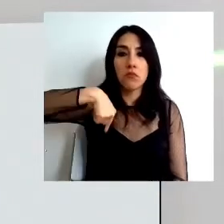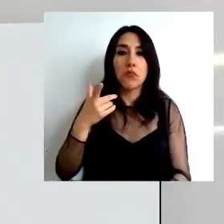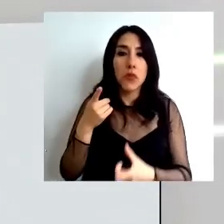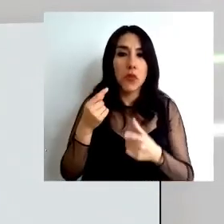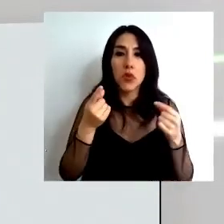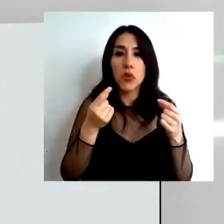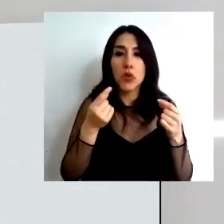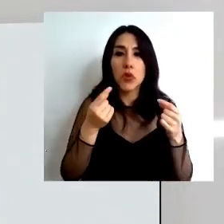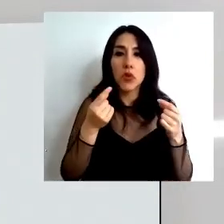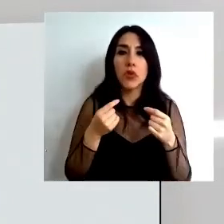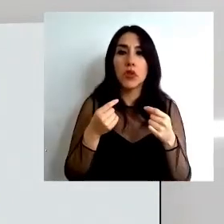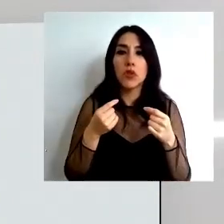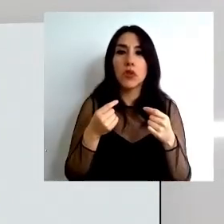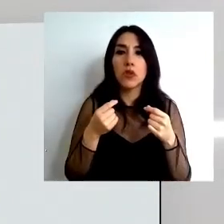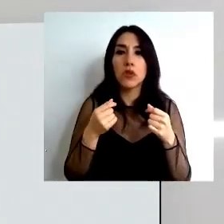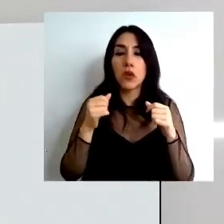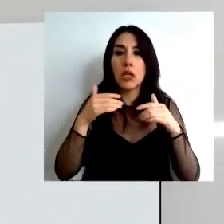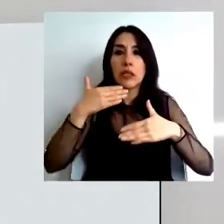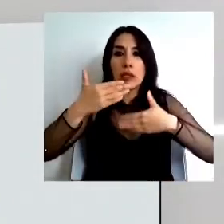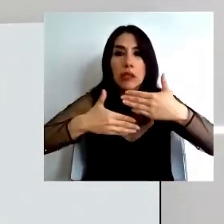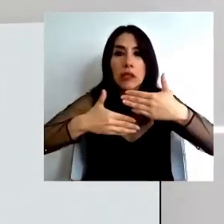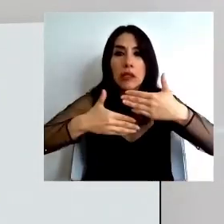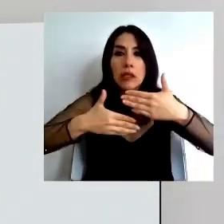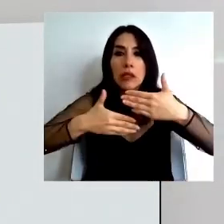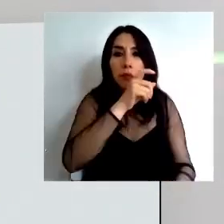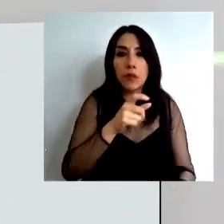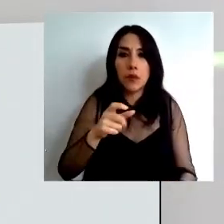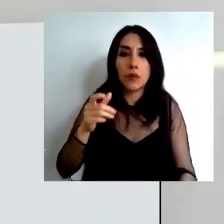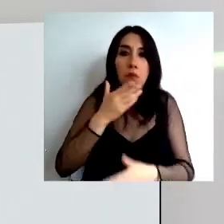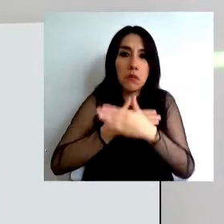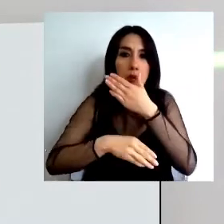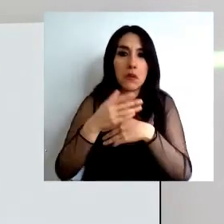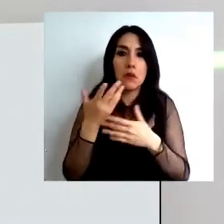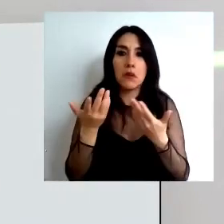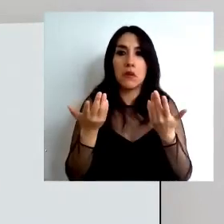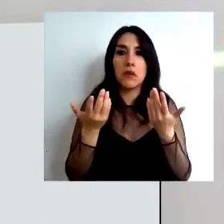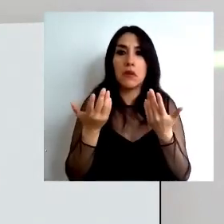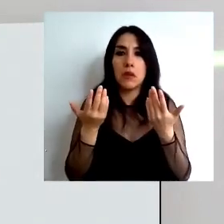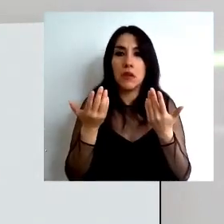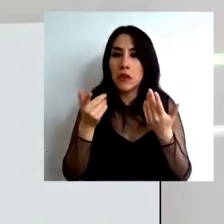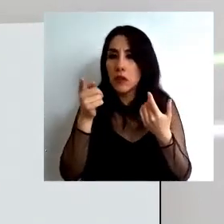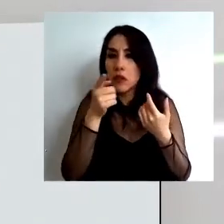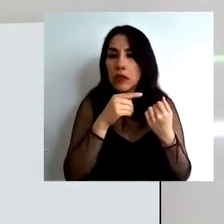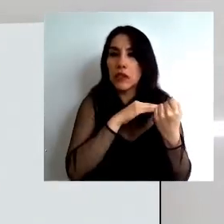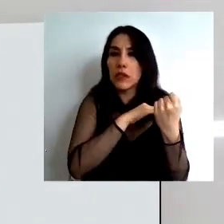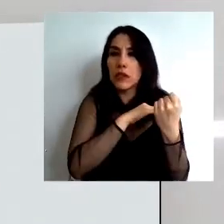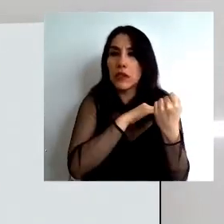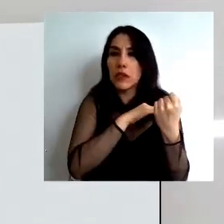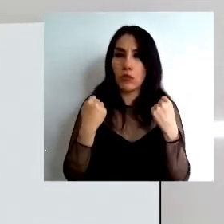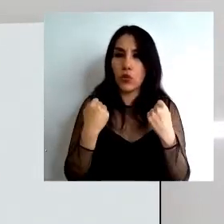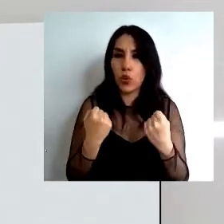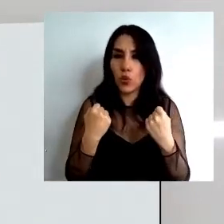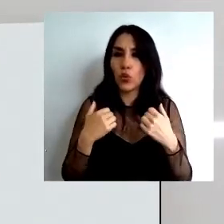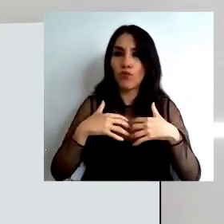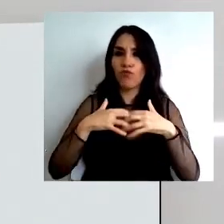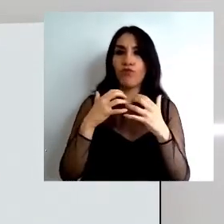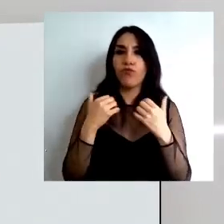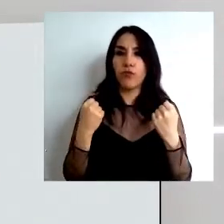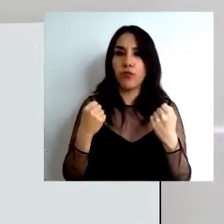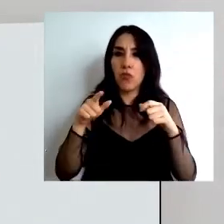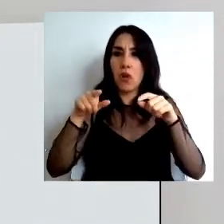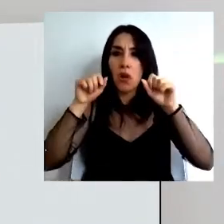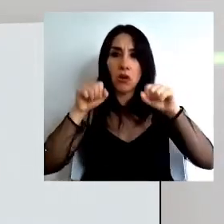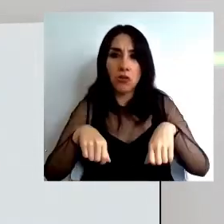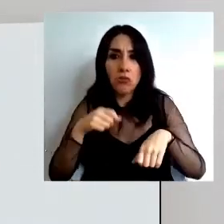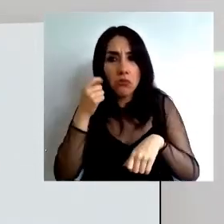disabilities to be able to learn and understand everything. So this comes from our experience,